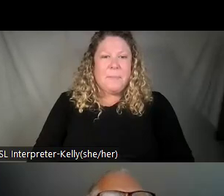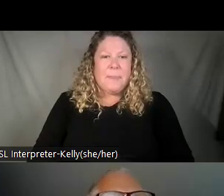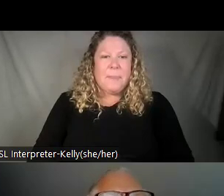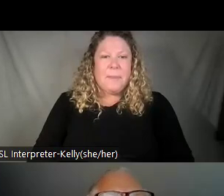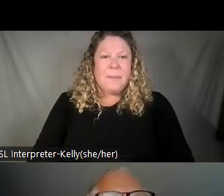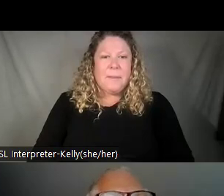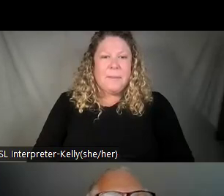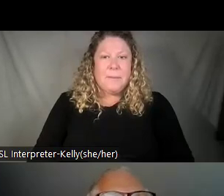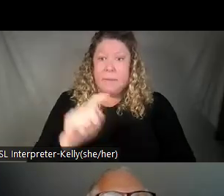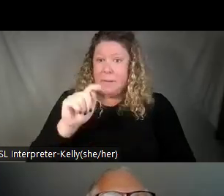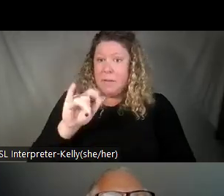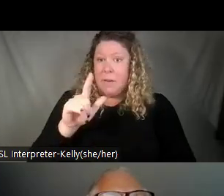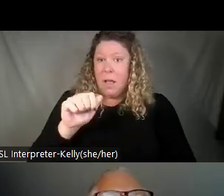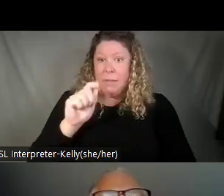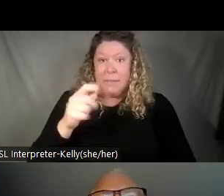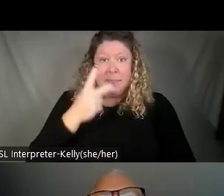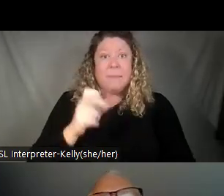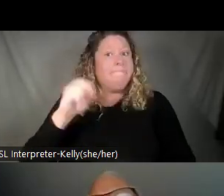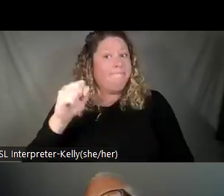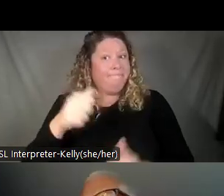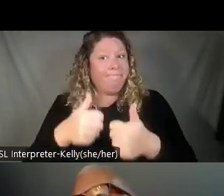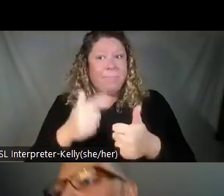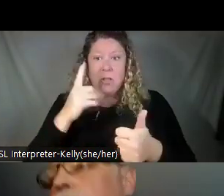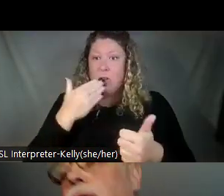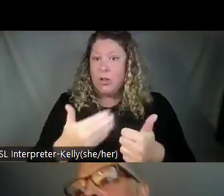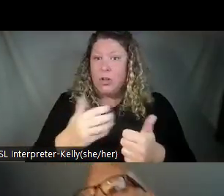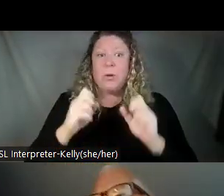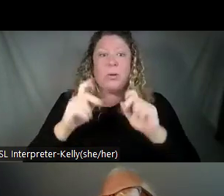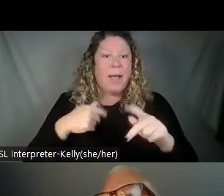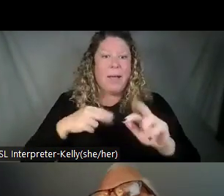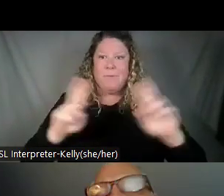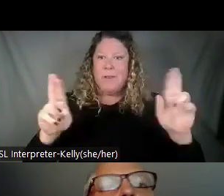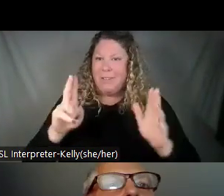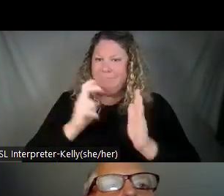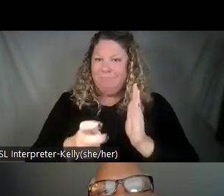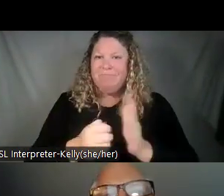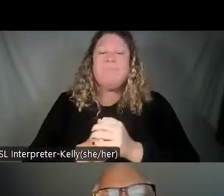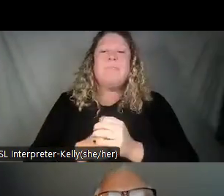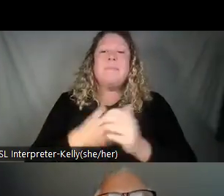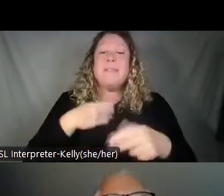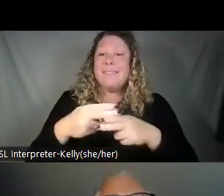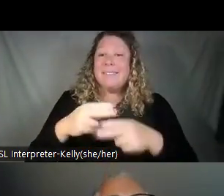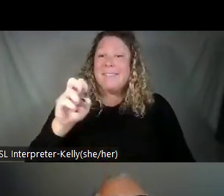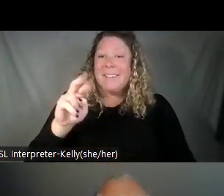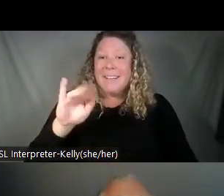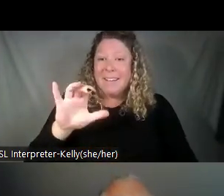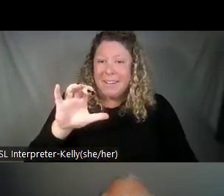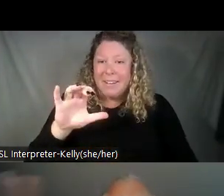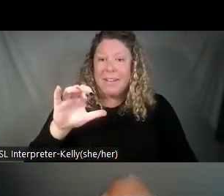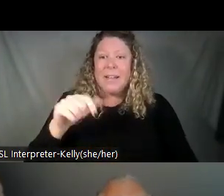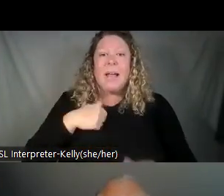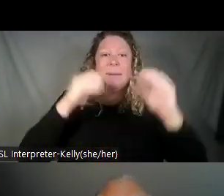Talia, can you see my screen? Yes, sir. Looks good. Excellent. I'm ready to go. So my name is Eric, and I am a